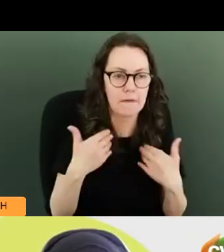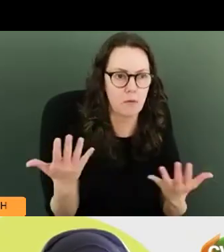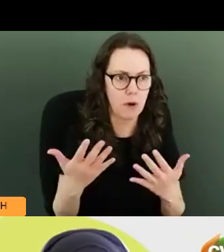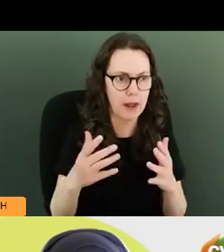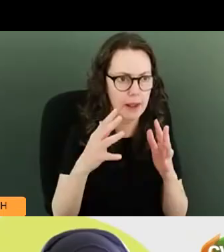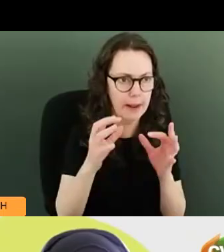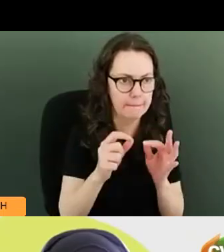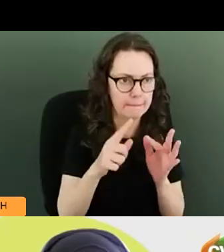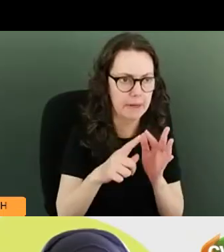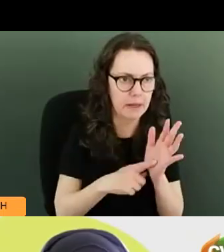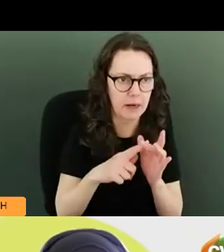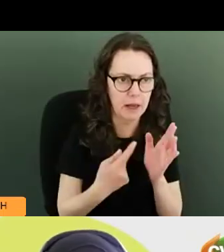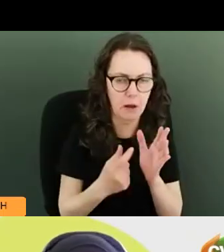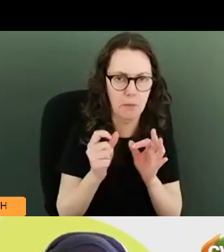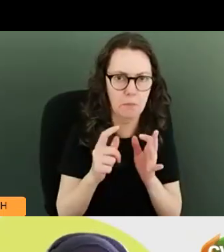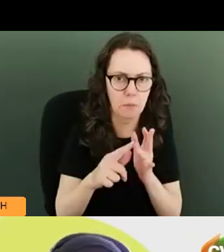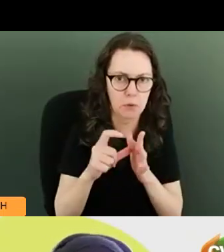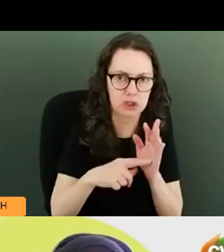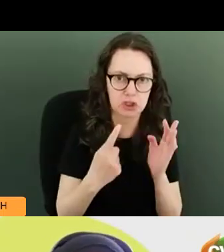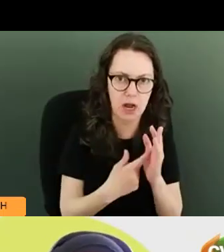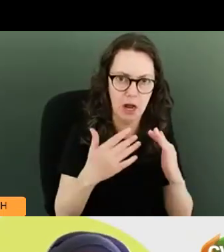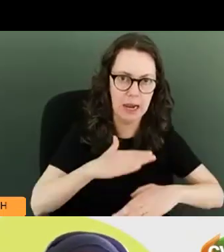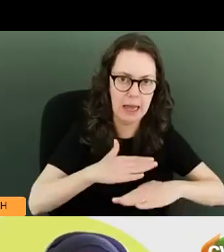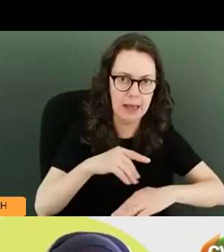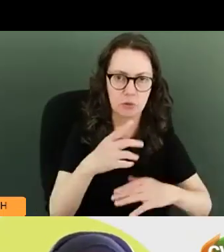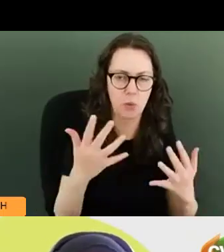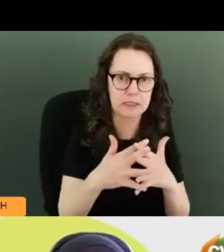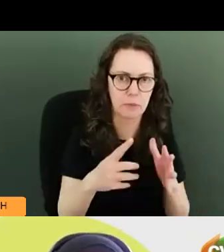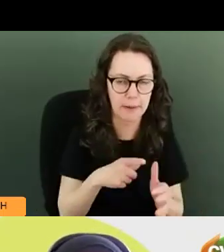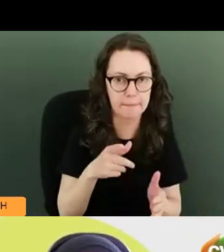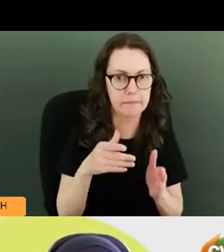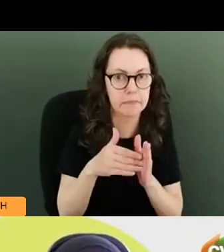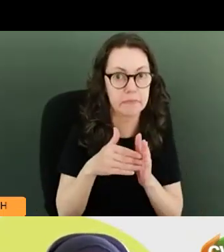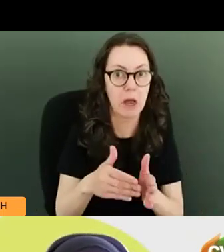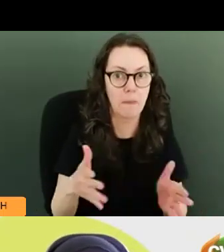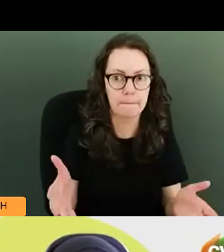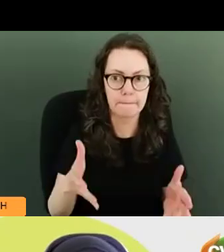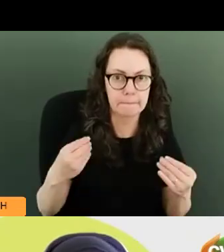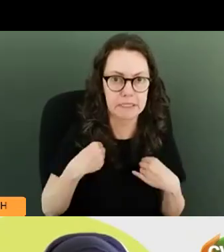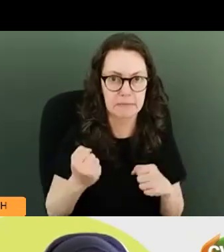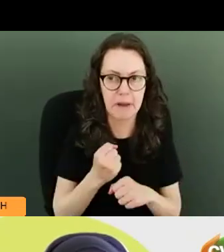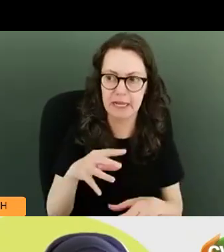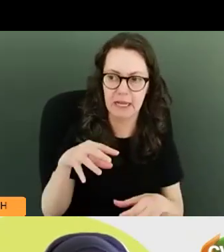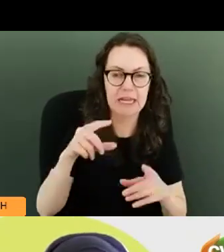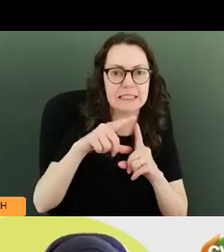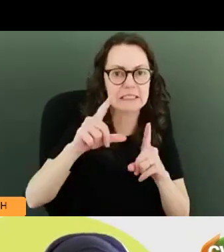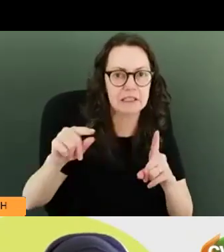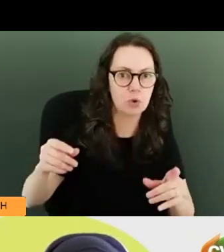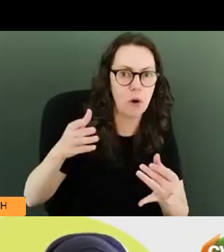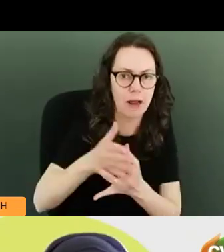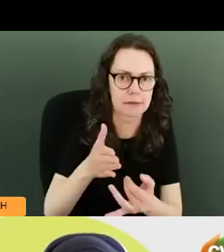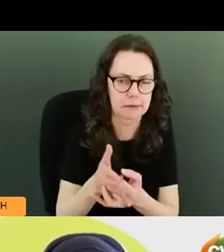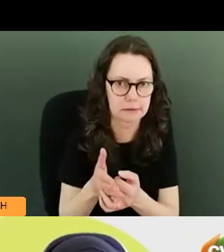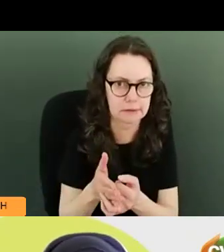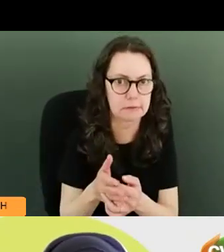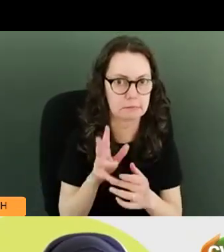land in Western Australia. They help businesses and creators build inclusive digital spaces that everyone can access and connect with.